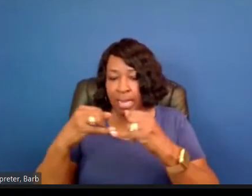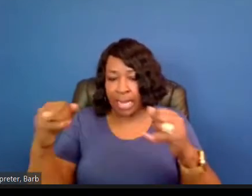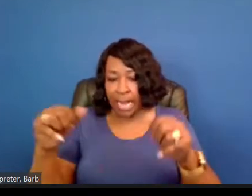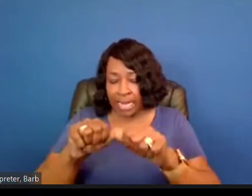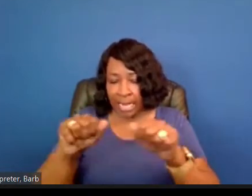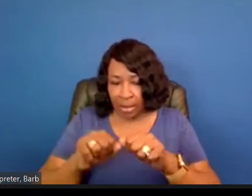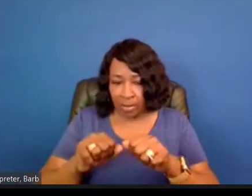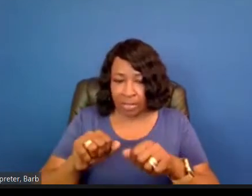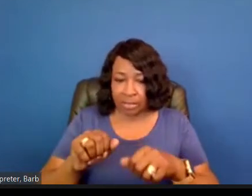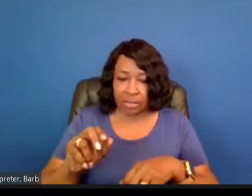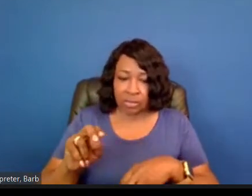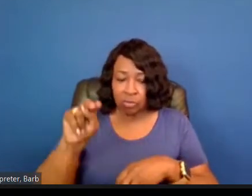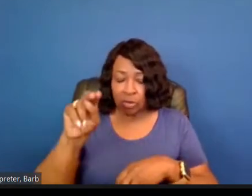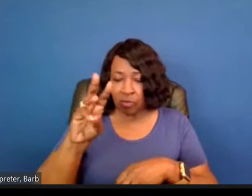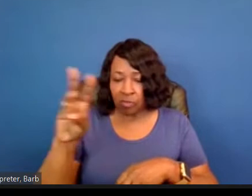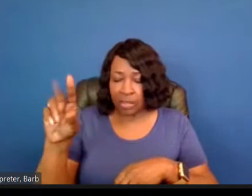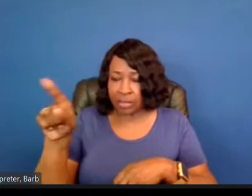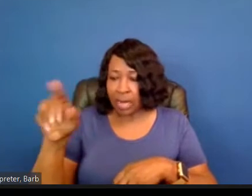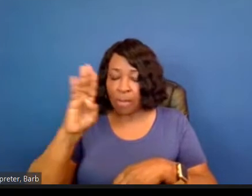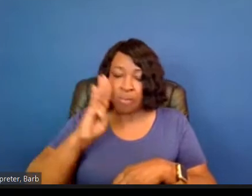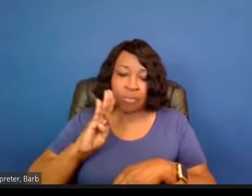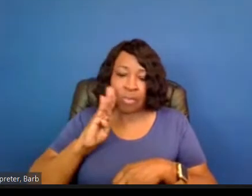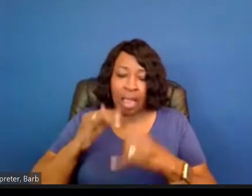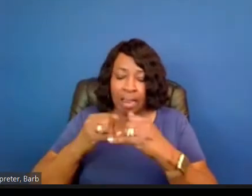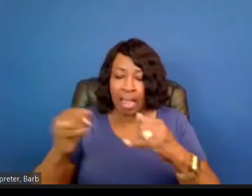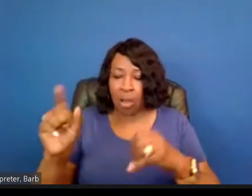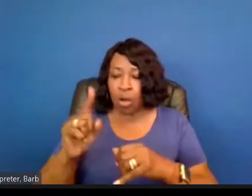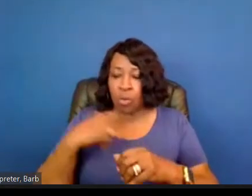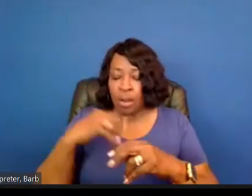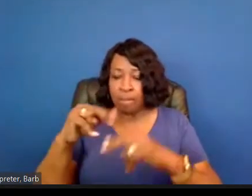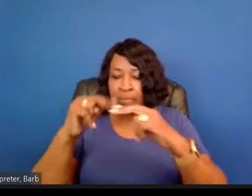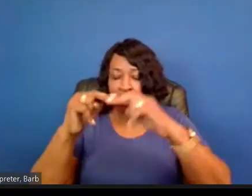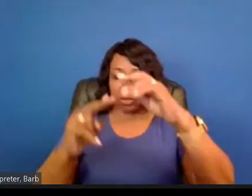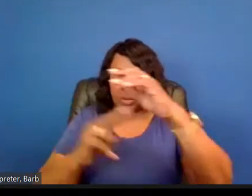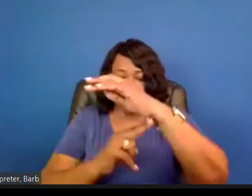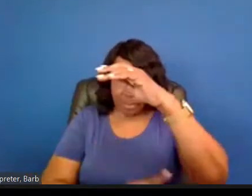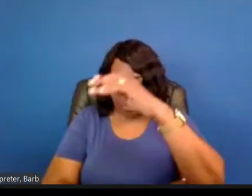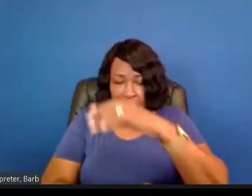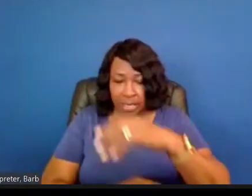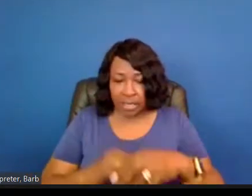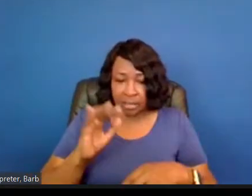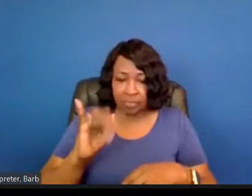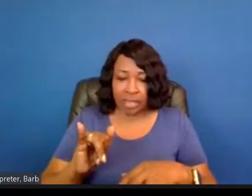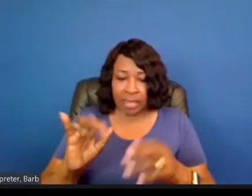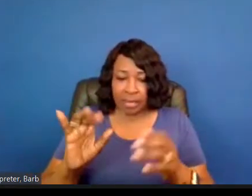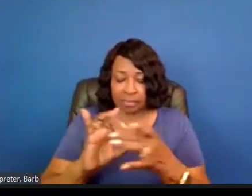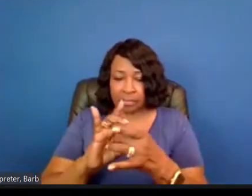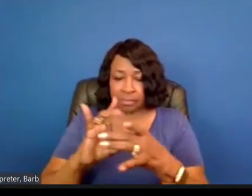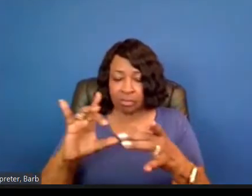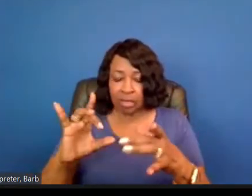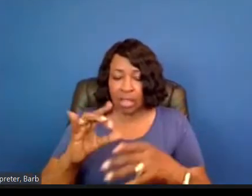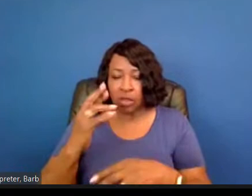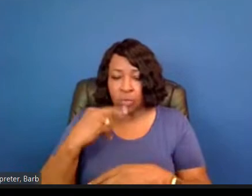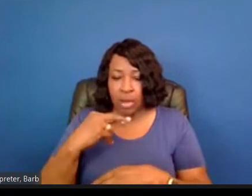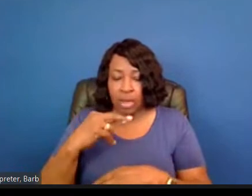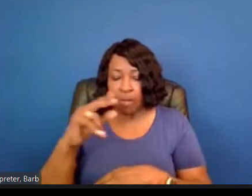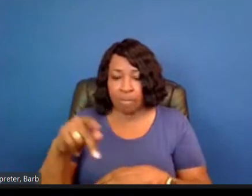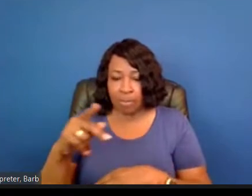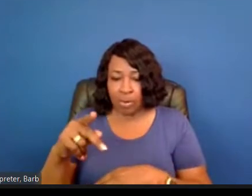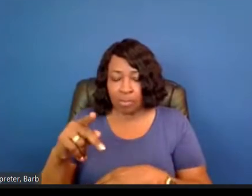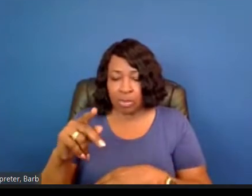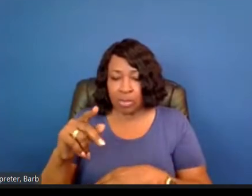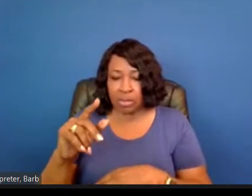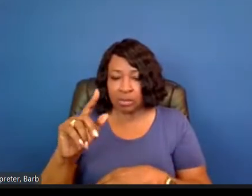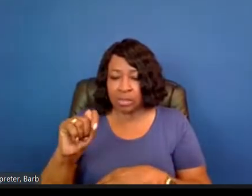northwest, actually, along the Brown Line, where we built a bridge that basically untangles the red, purple, and Brown Line tracks